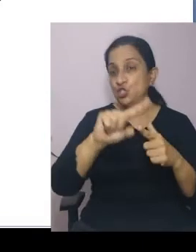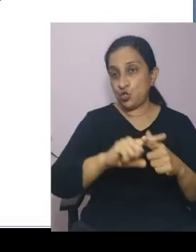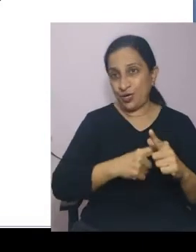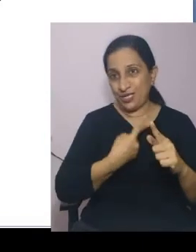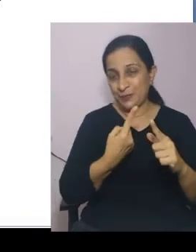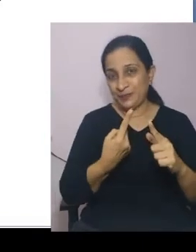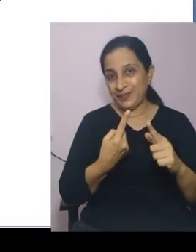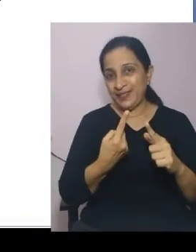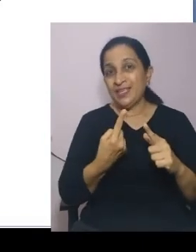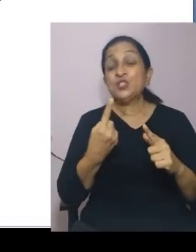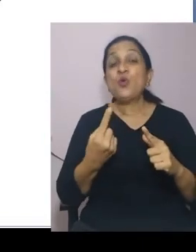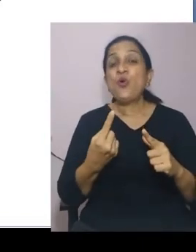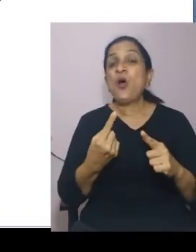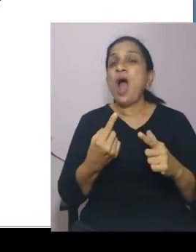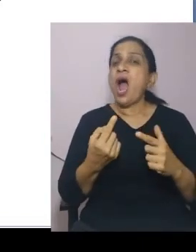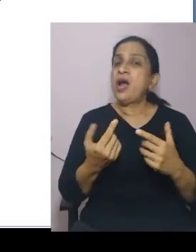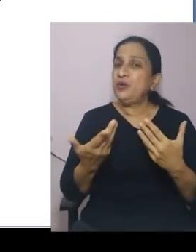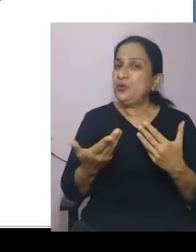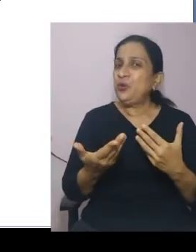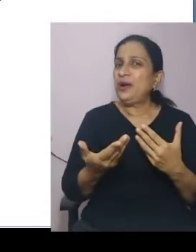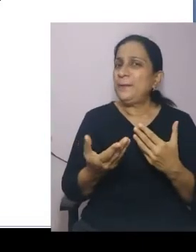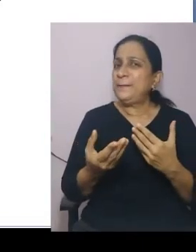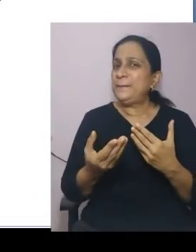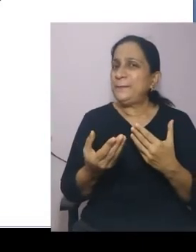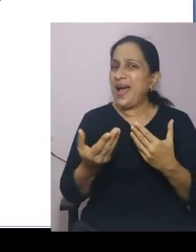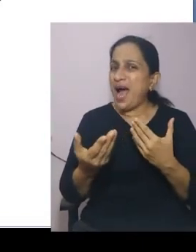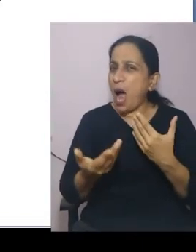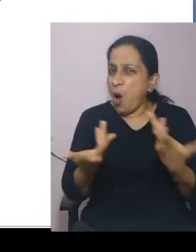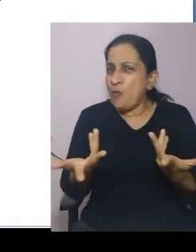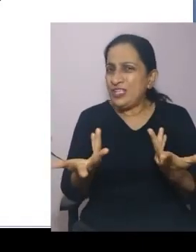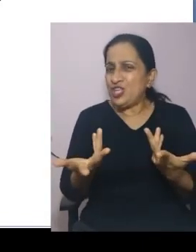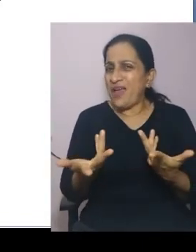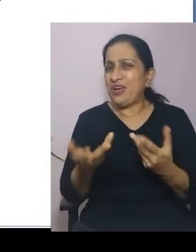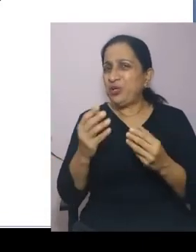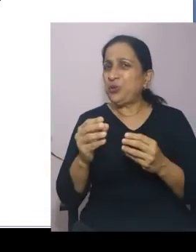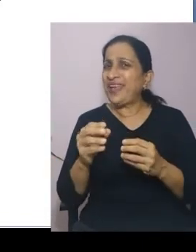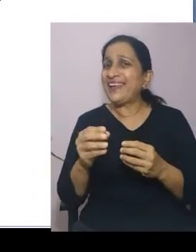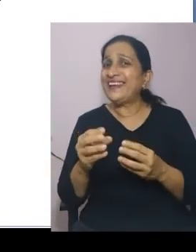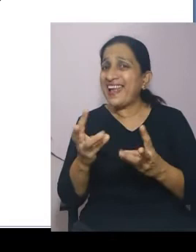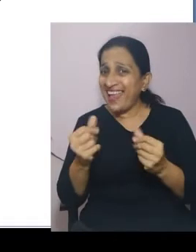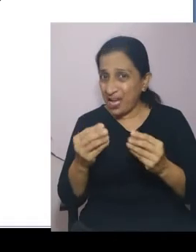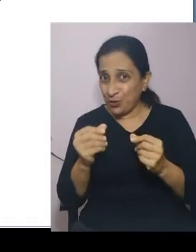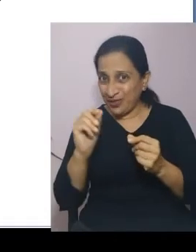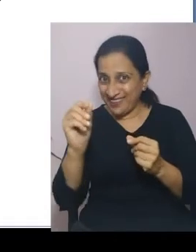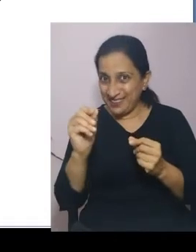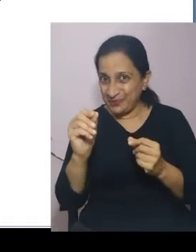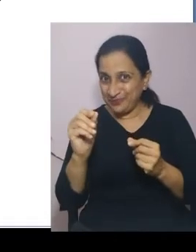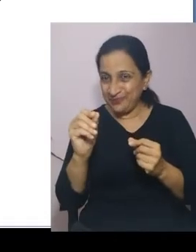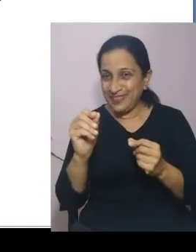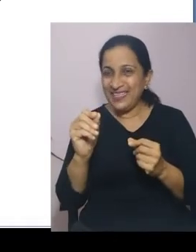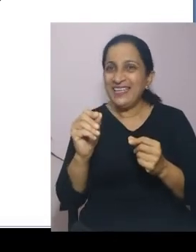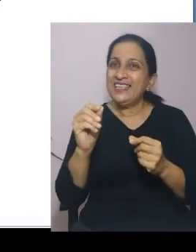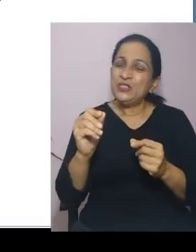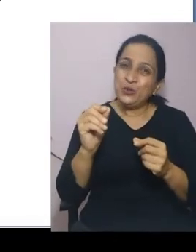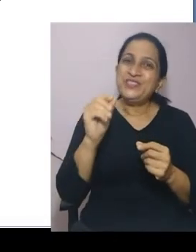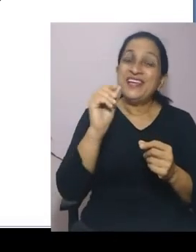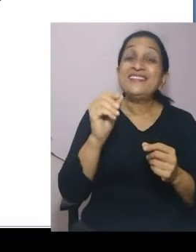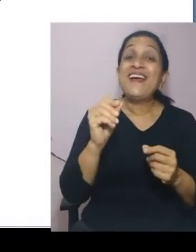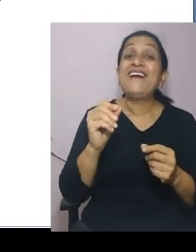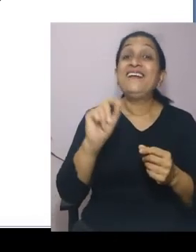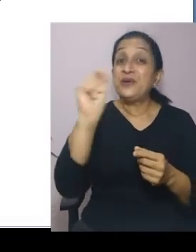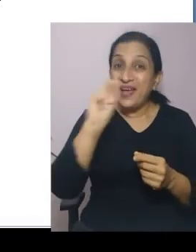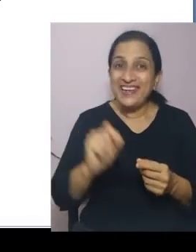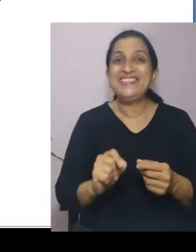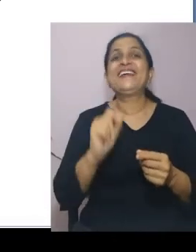you understand how to calculate the C11, 1, 2, 1, 3, etc., even if you don't do properly